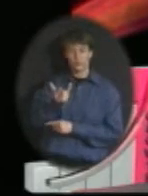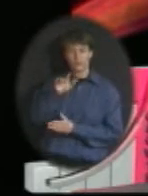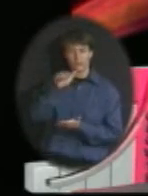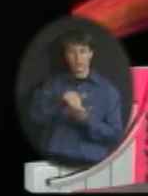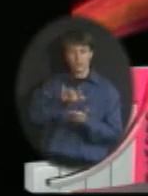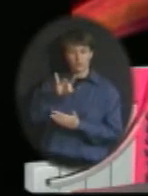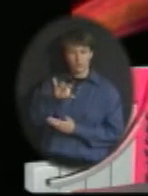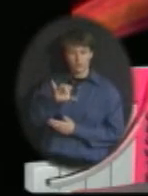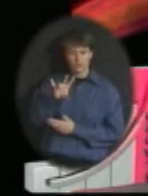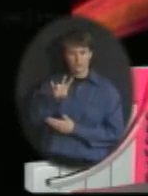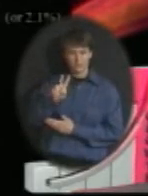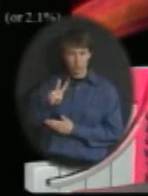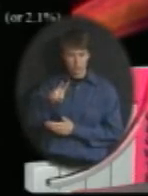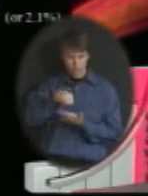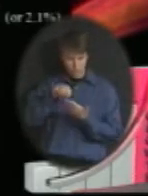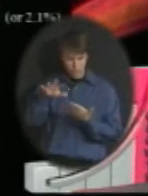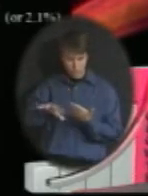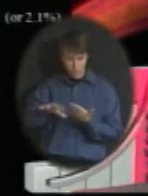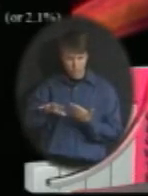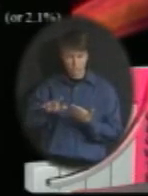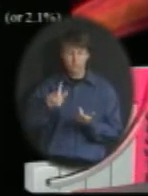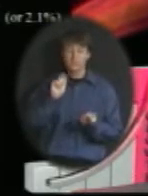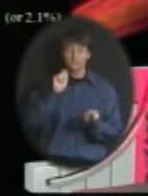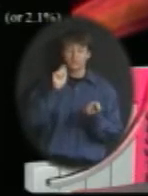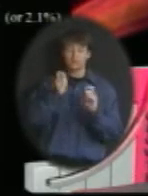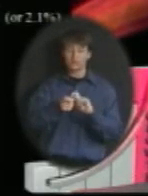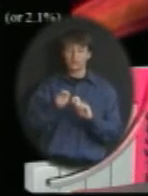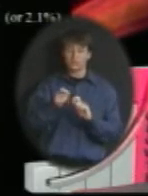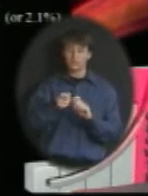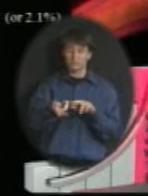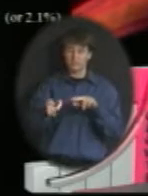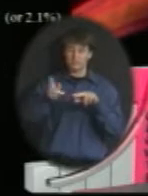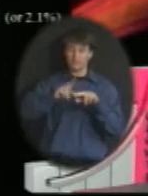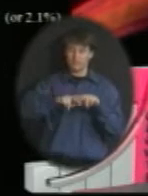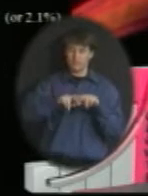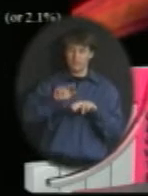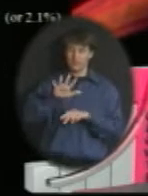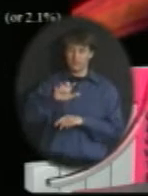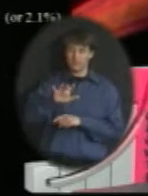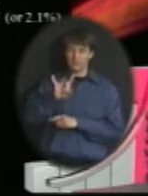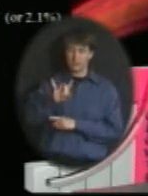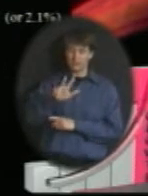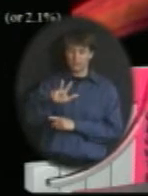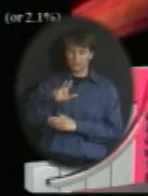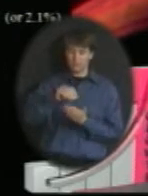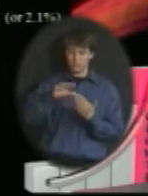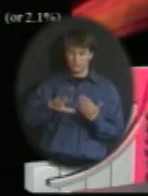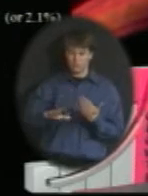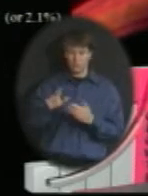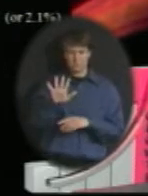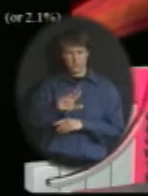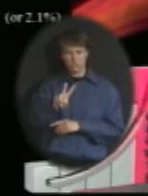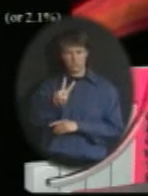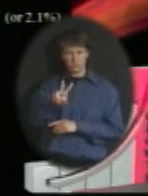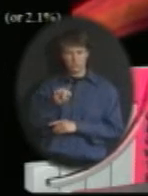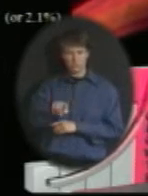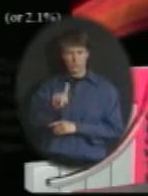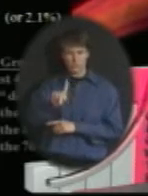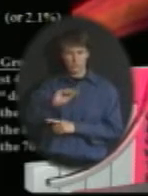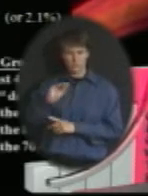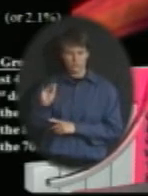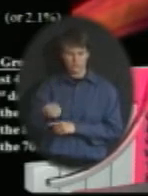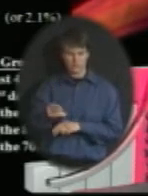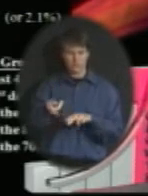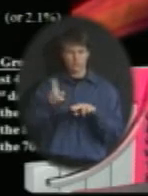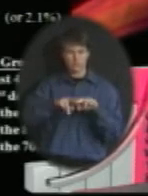28,872 students. That represents a change of 583 students, so we're up about 2.1%.